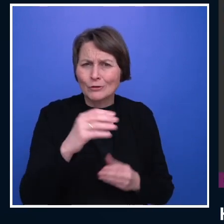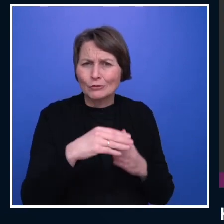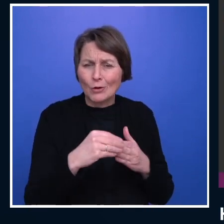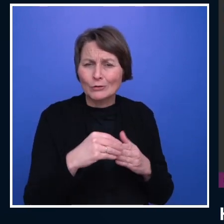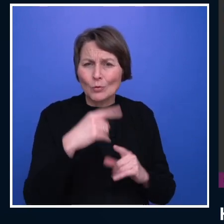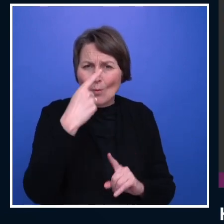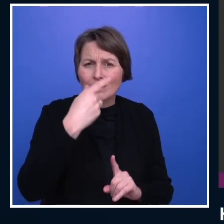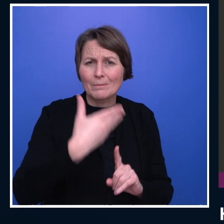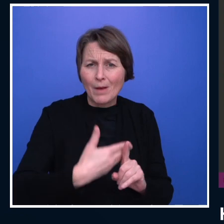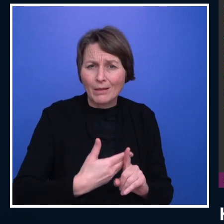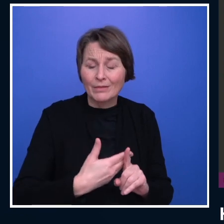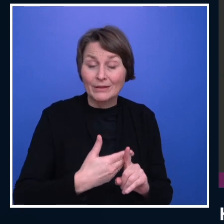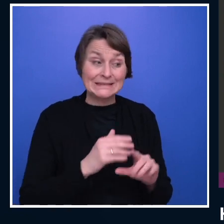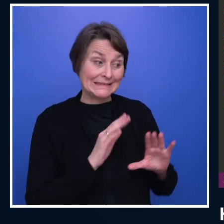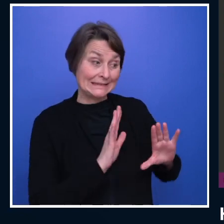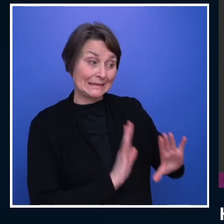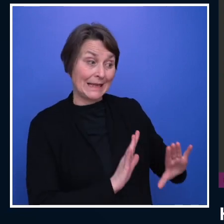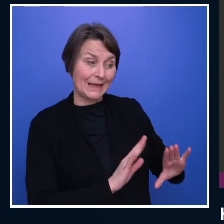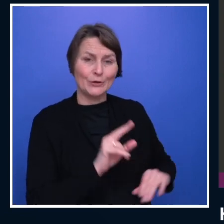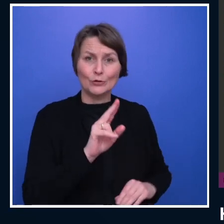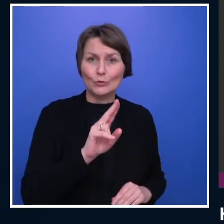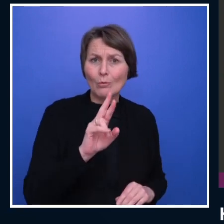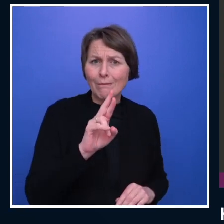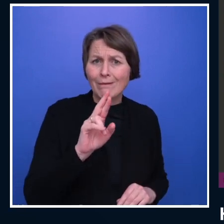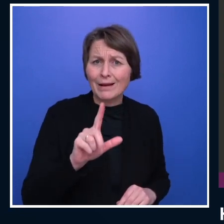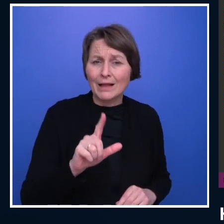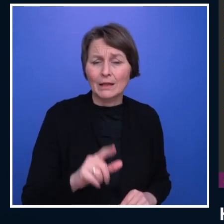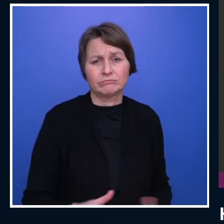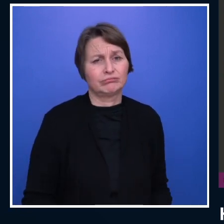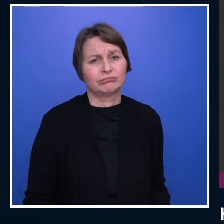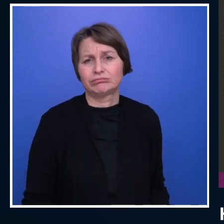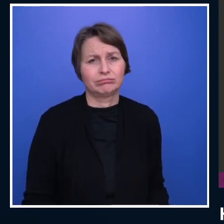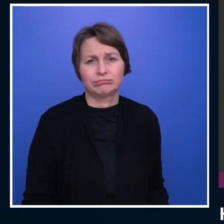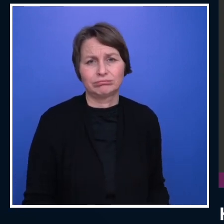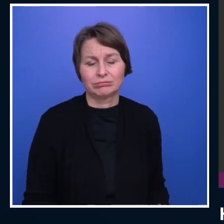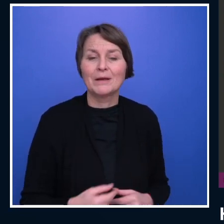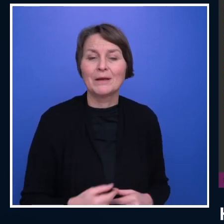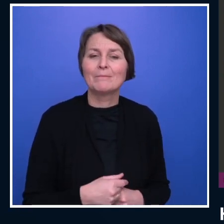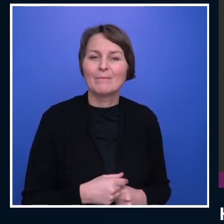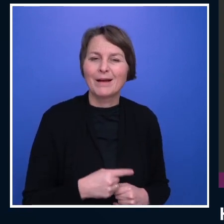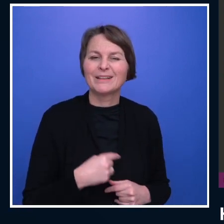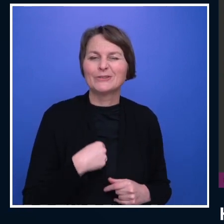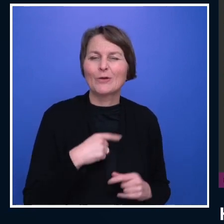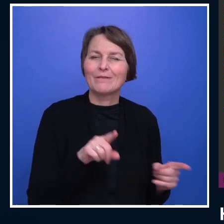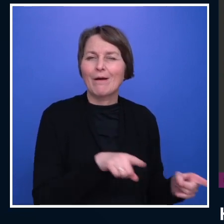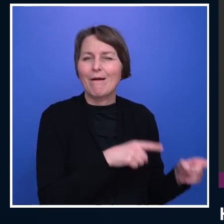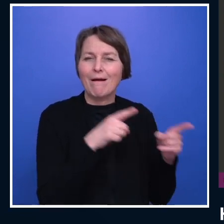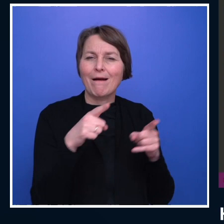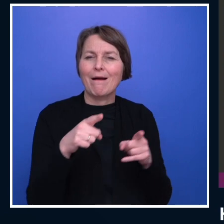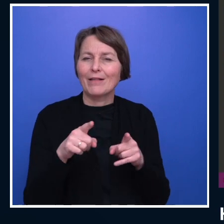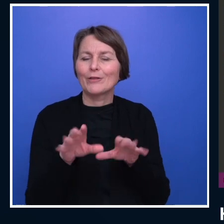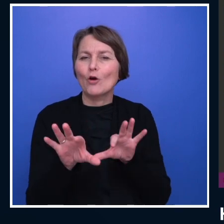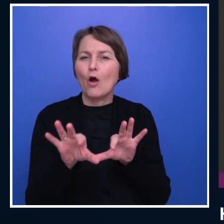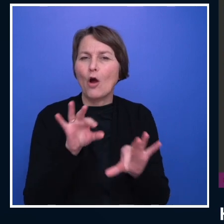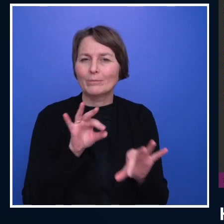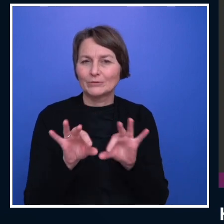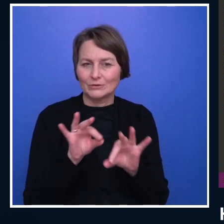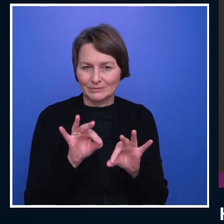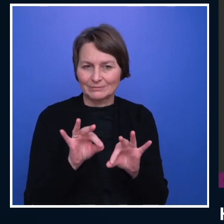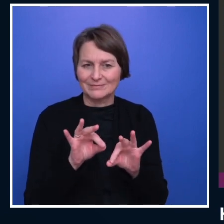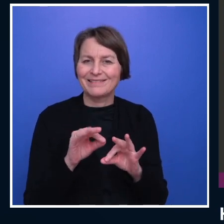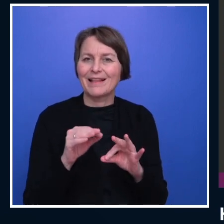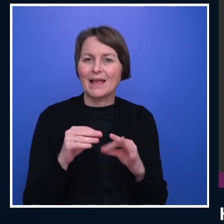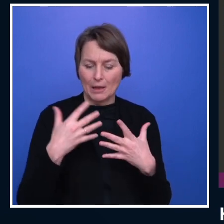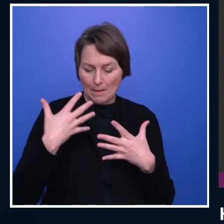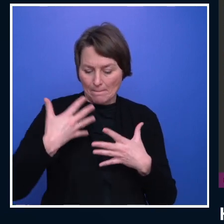a feature within this that is patterns to match and rules engines that I could